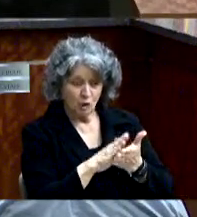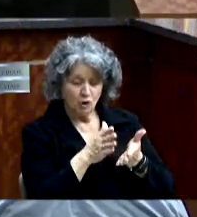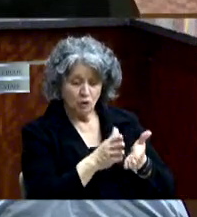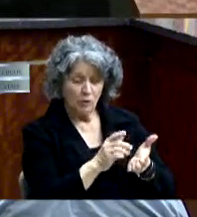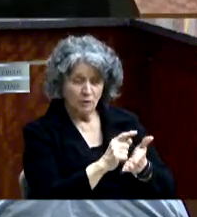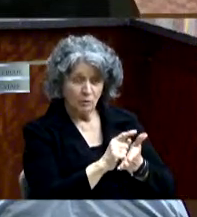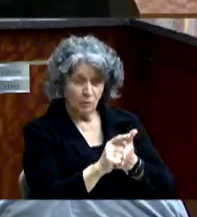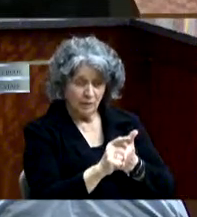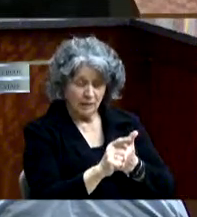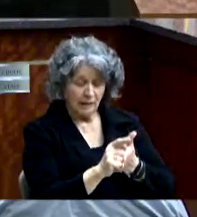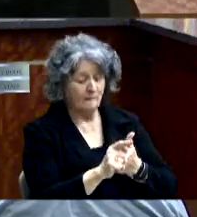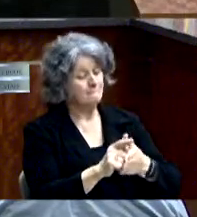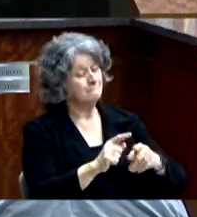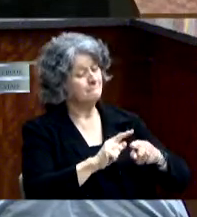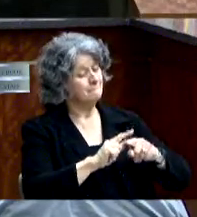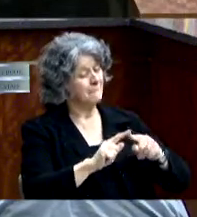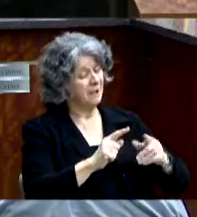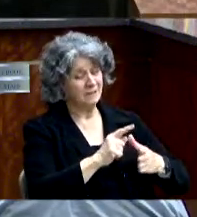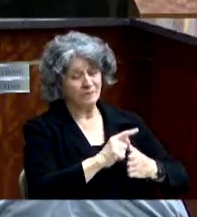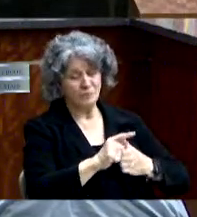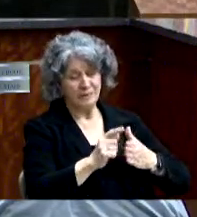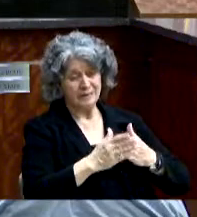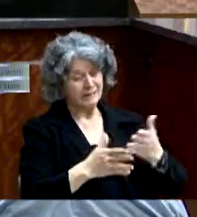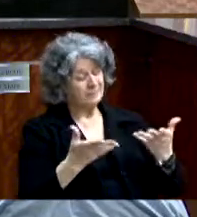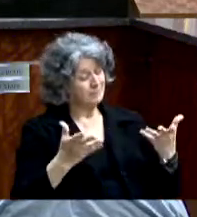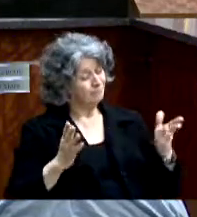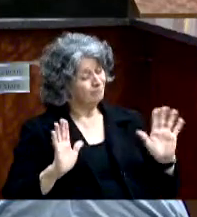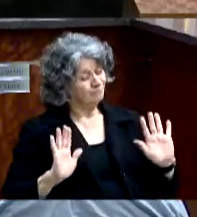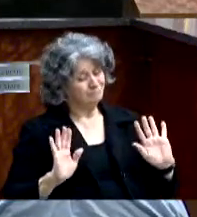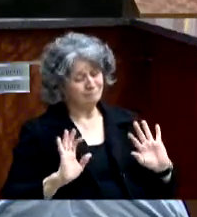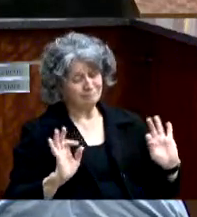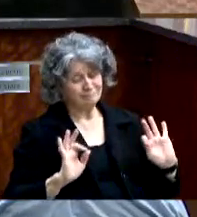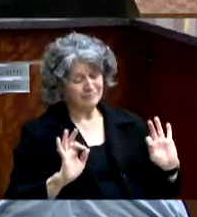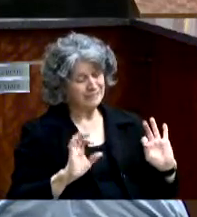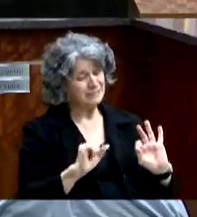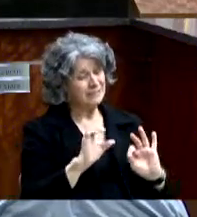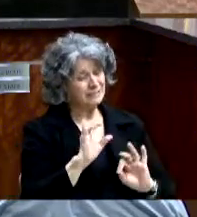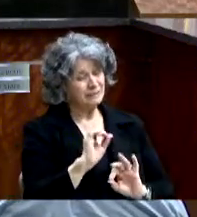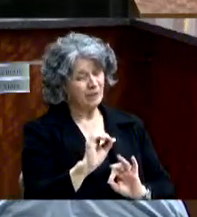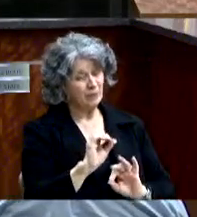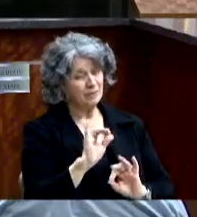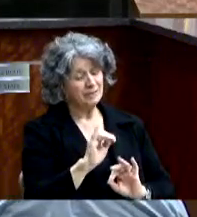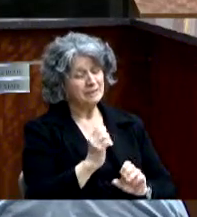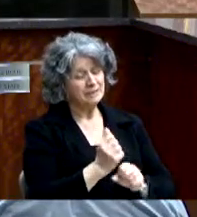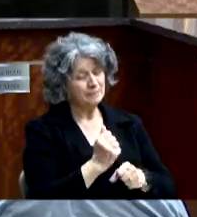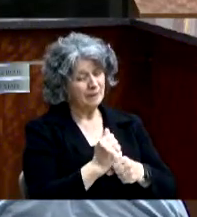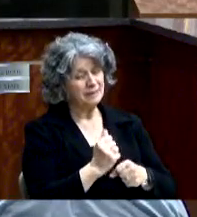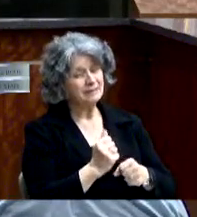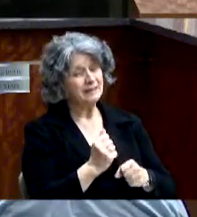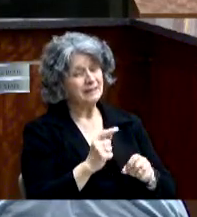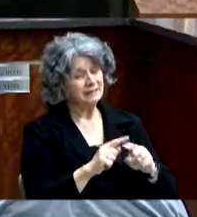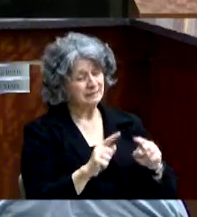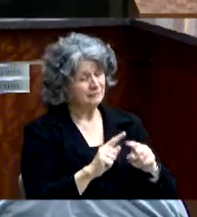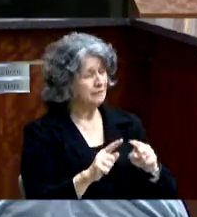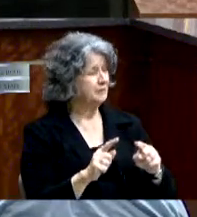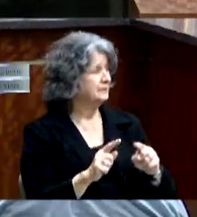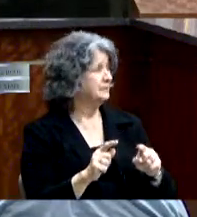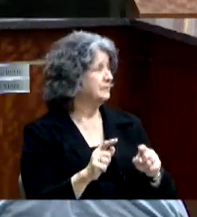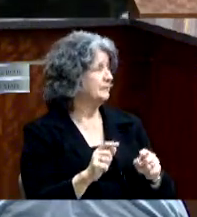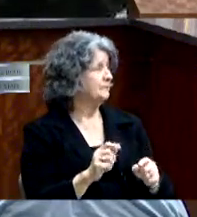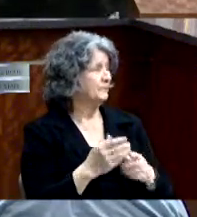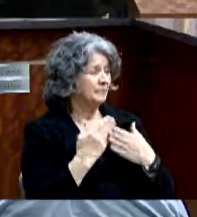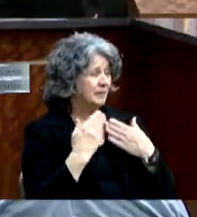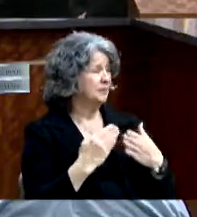resources provided to them. So we're doing our part to make a very small difference in a very big problem.